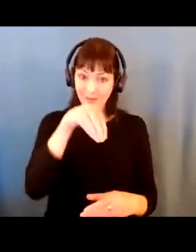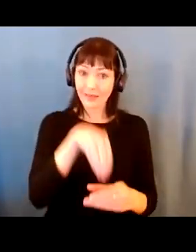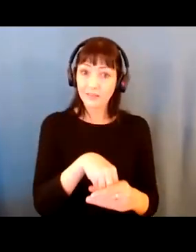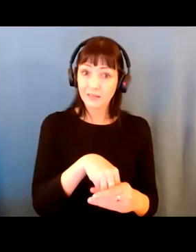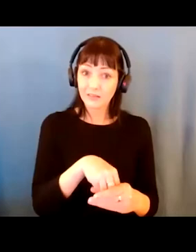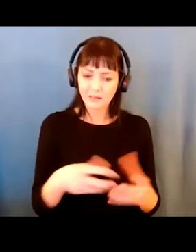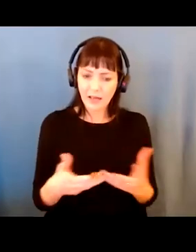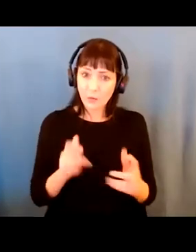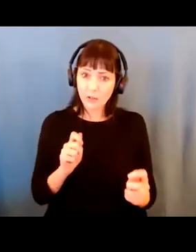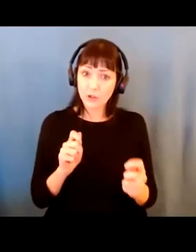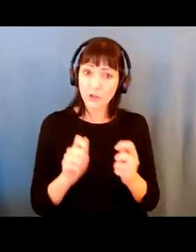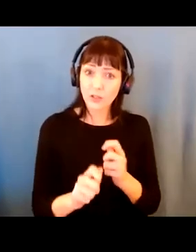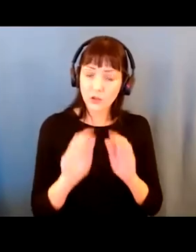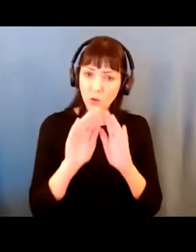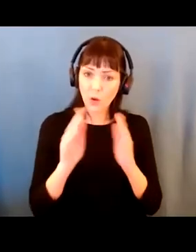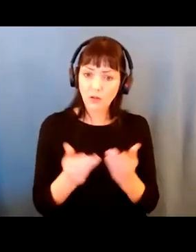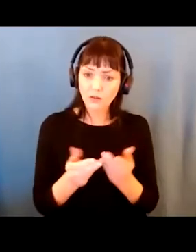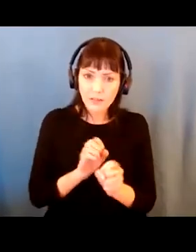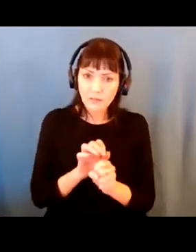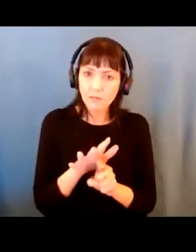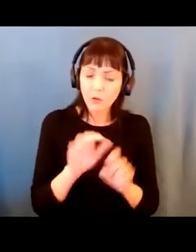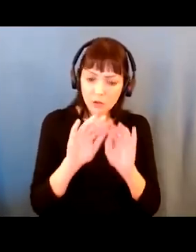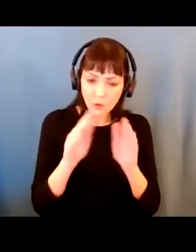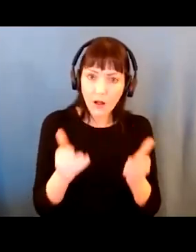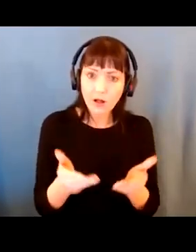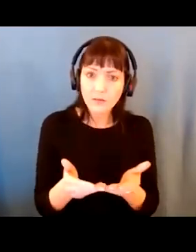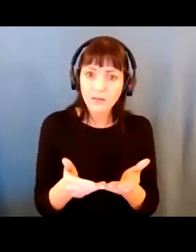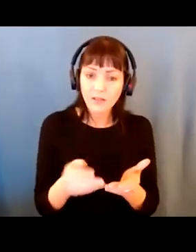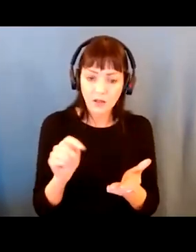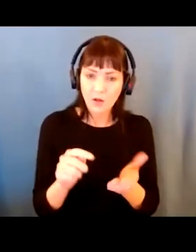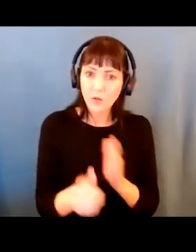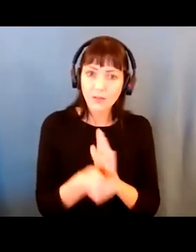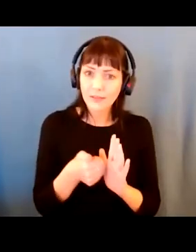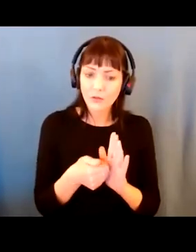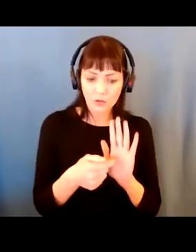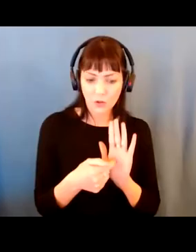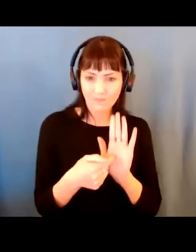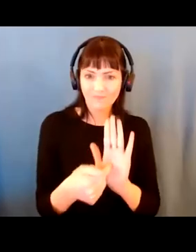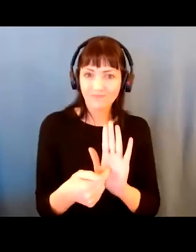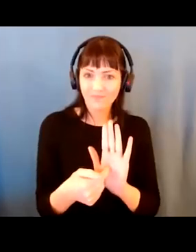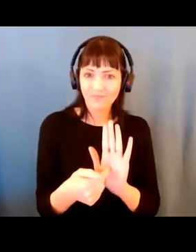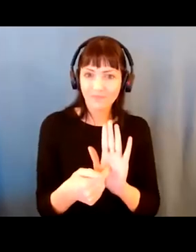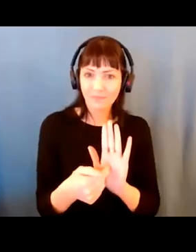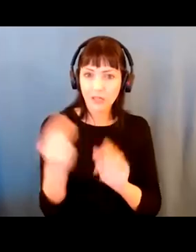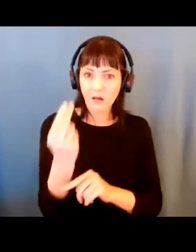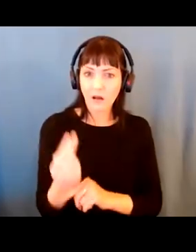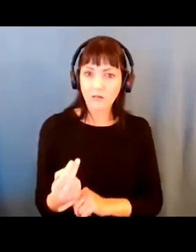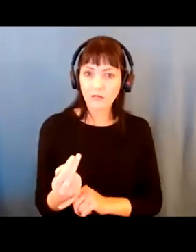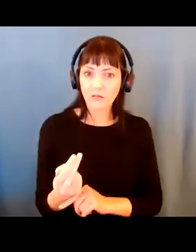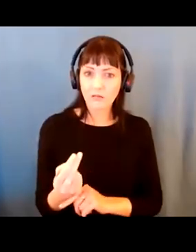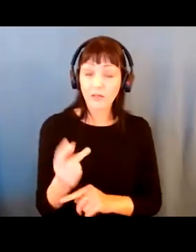us constantly, and none of these skills are shown in the work. And if we